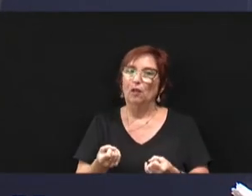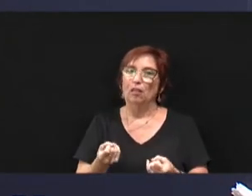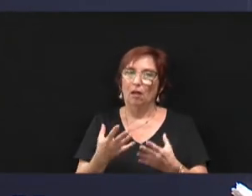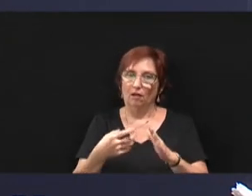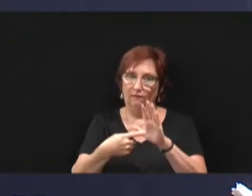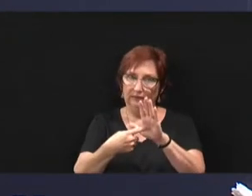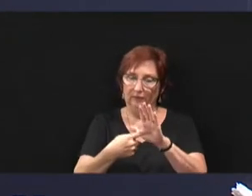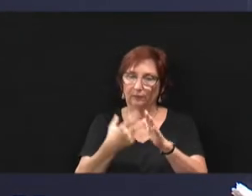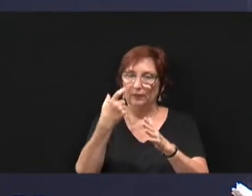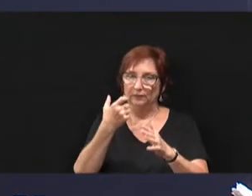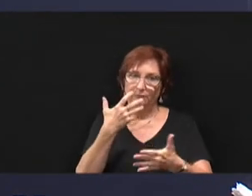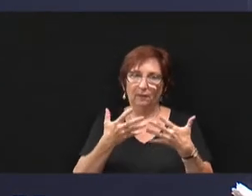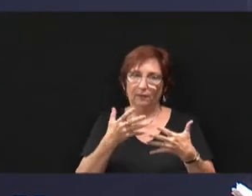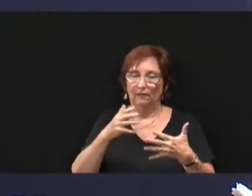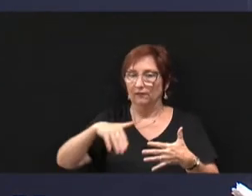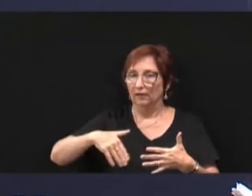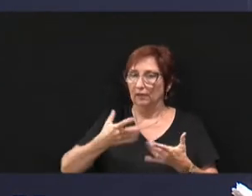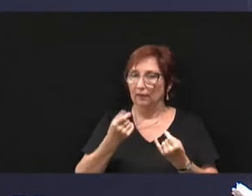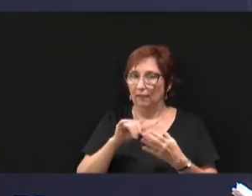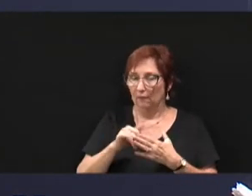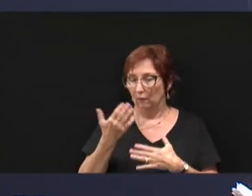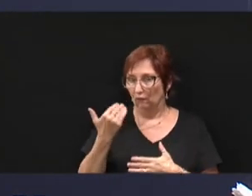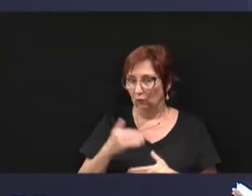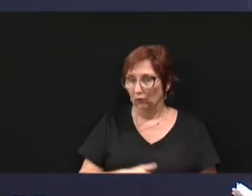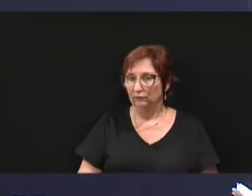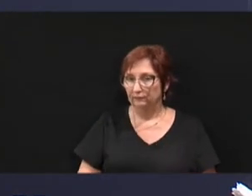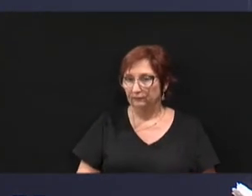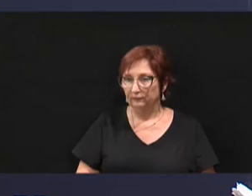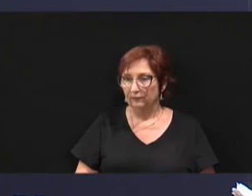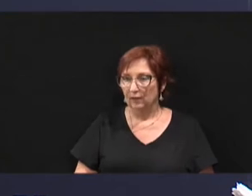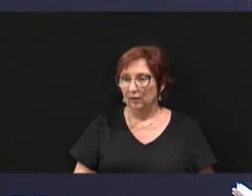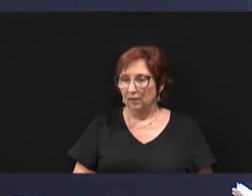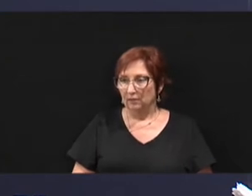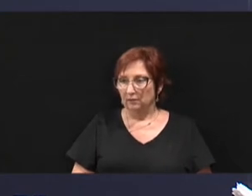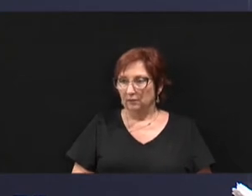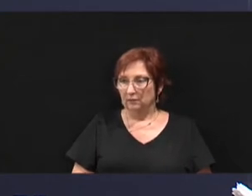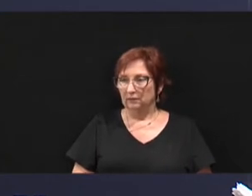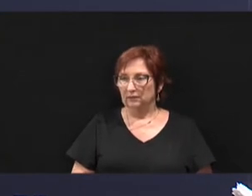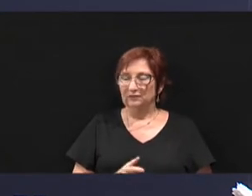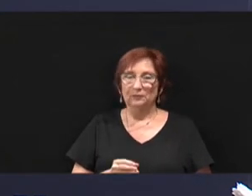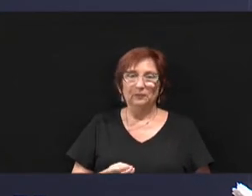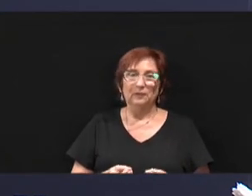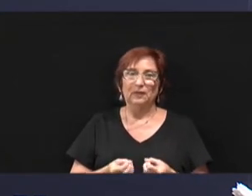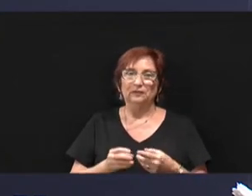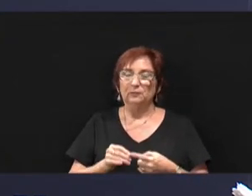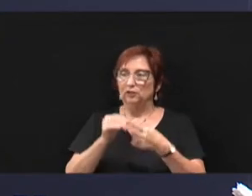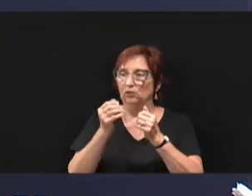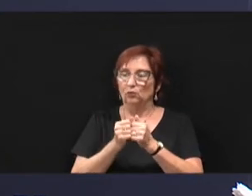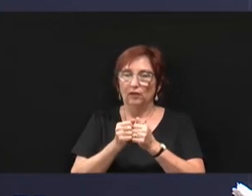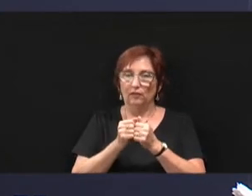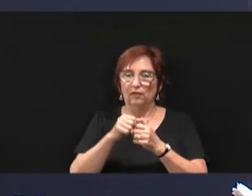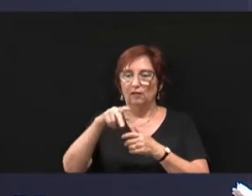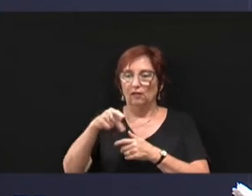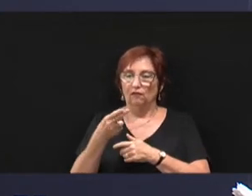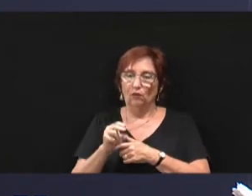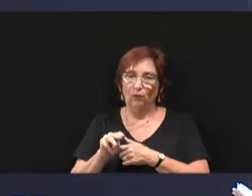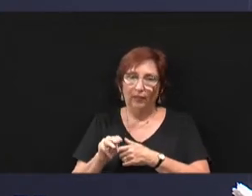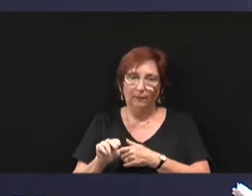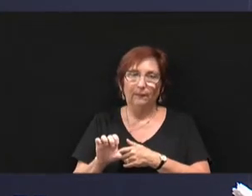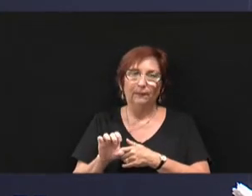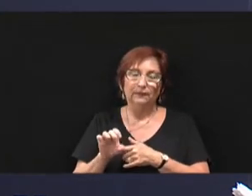they maybe have not ever done that before. Particularly with phoneme segmentation, I find you have to give a lot